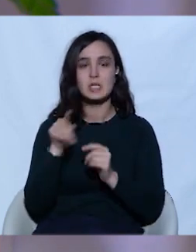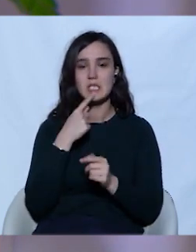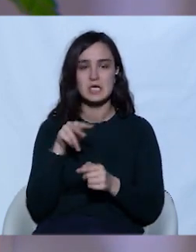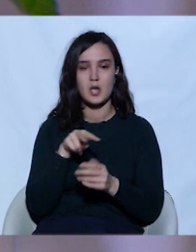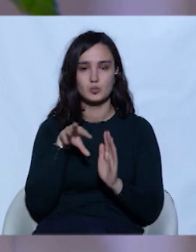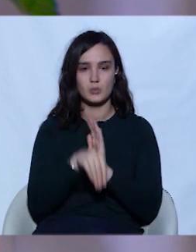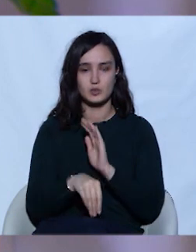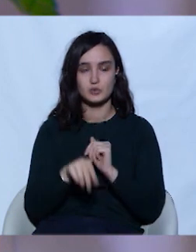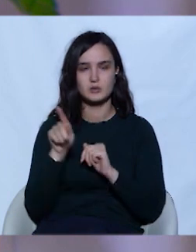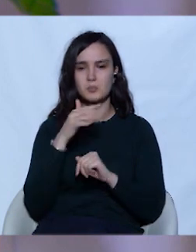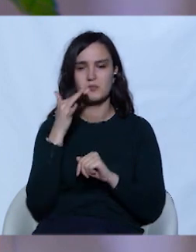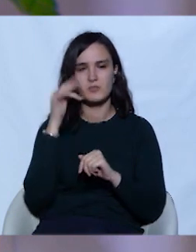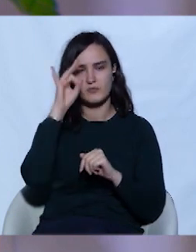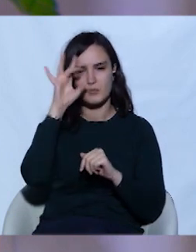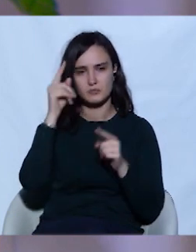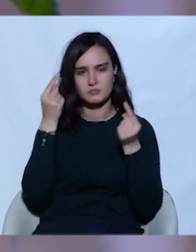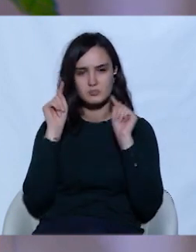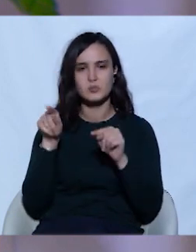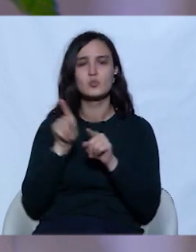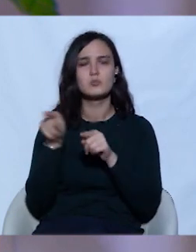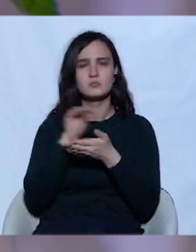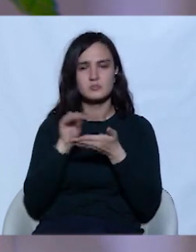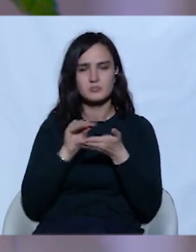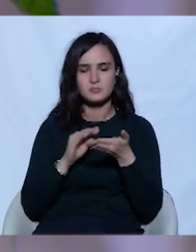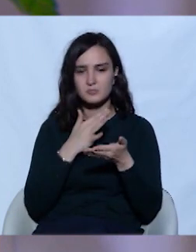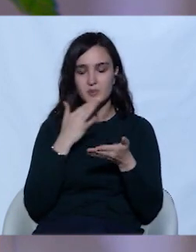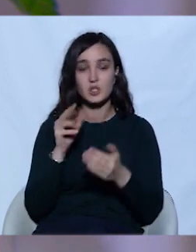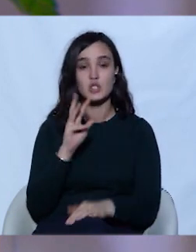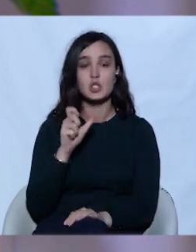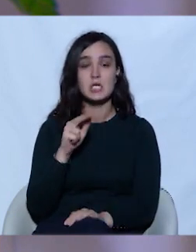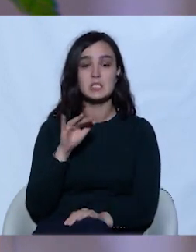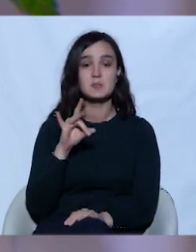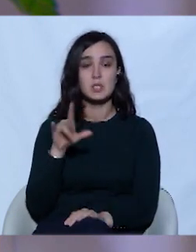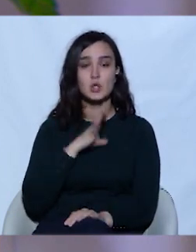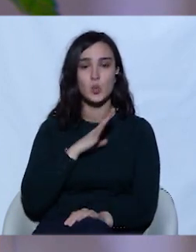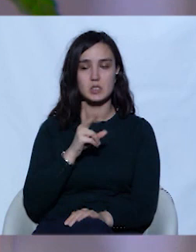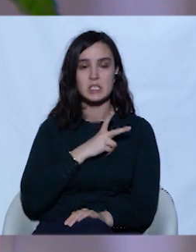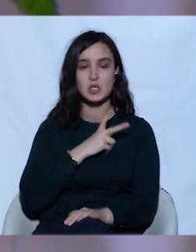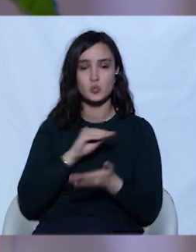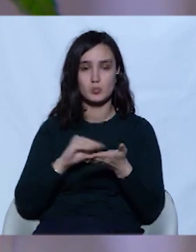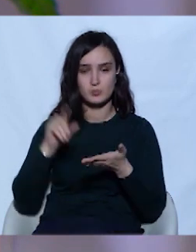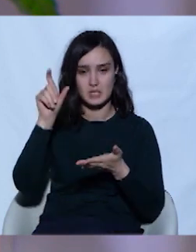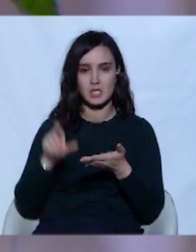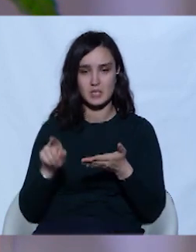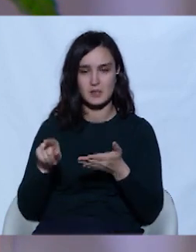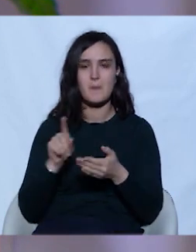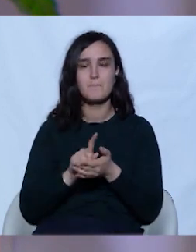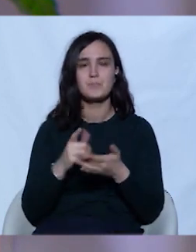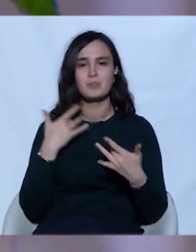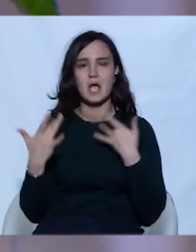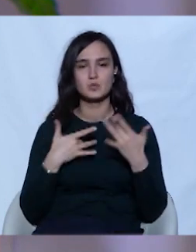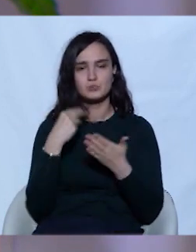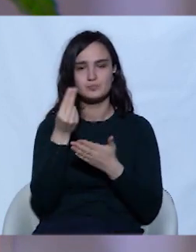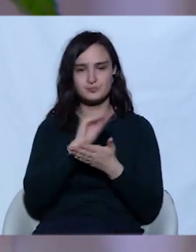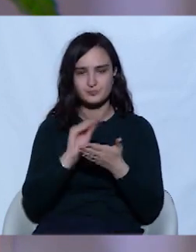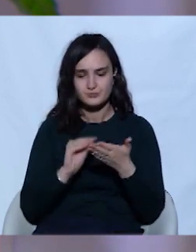moderate success during her lifetime, but her books became much, much more popular after her death. There's,